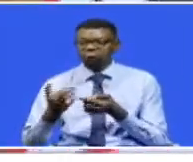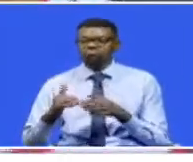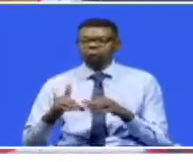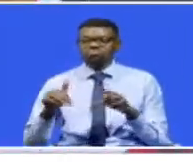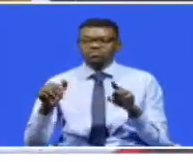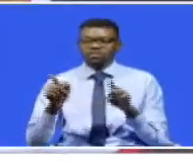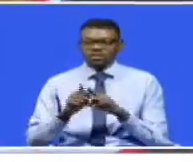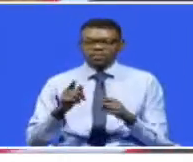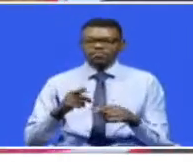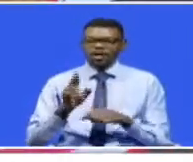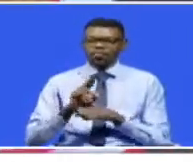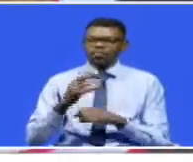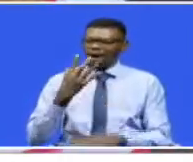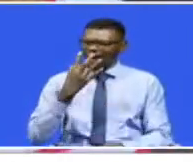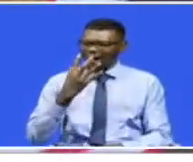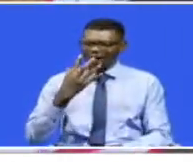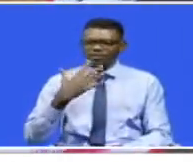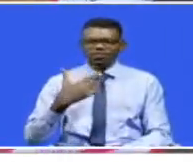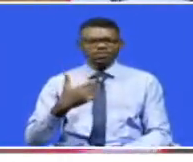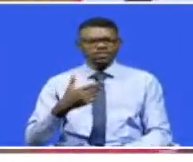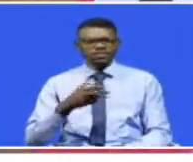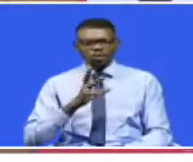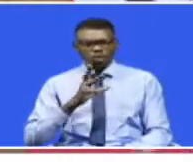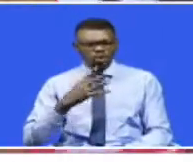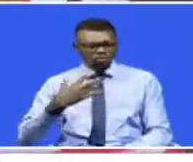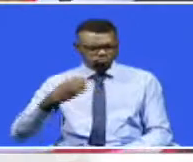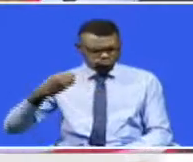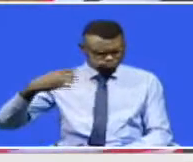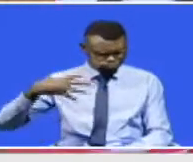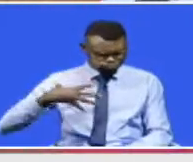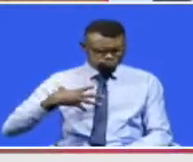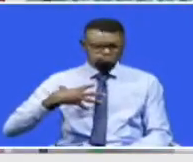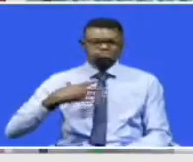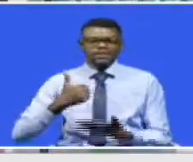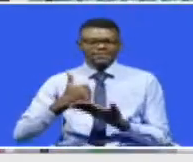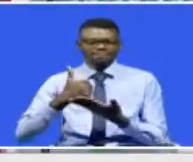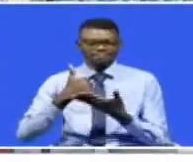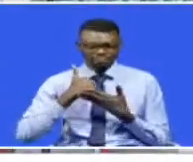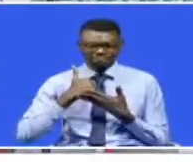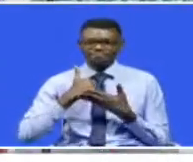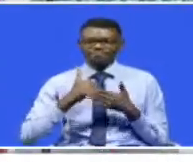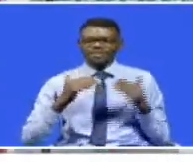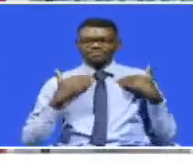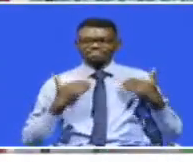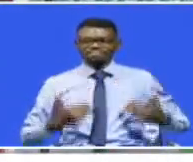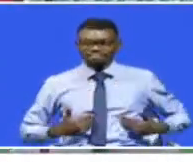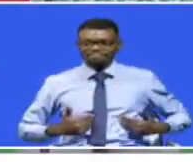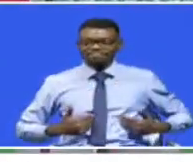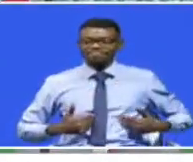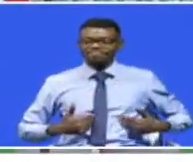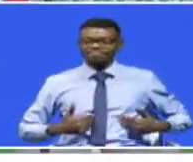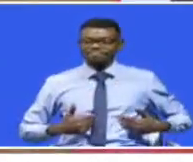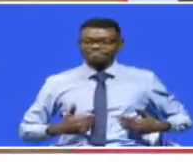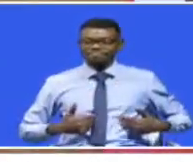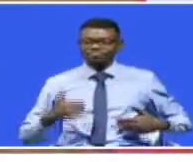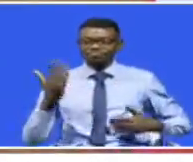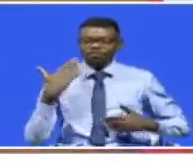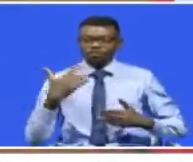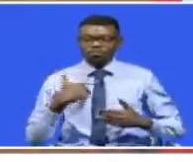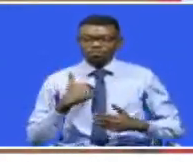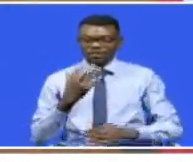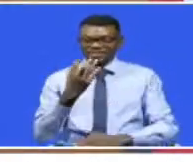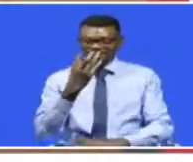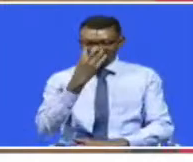been steaming a lot in the evenings. At one point, he was put on oxygen. I was